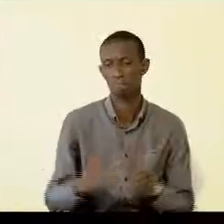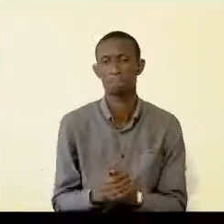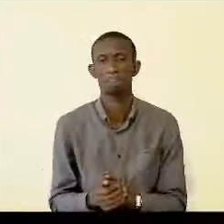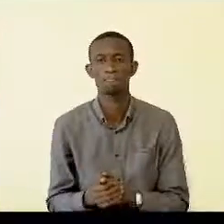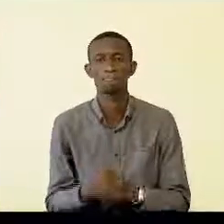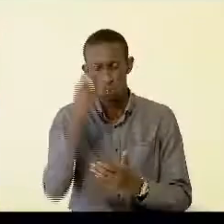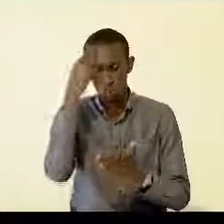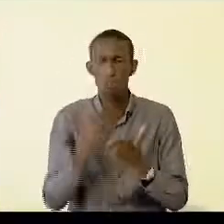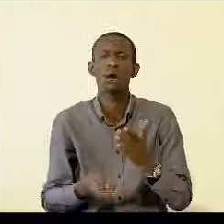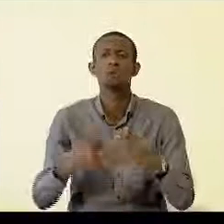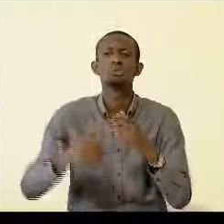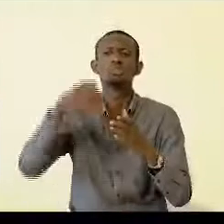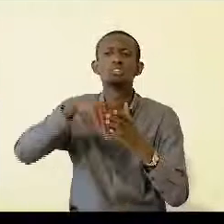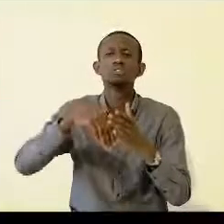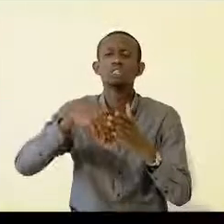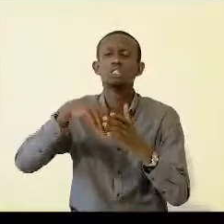as we go down the group?